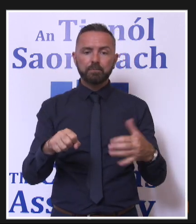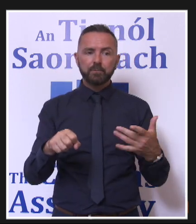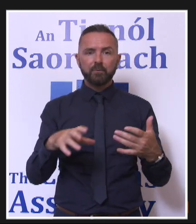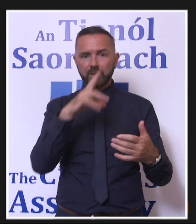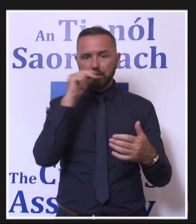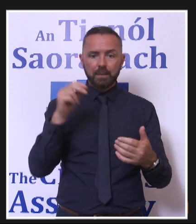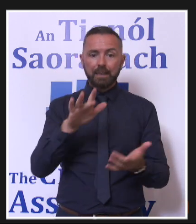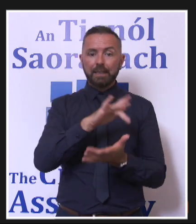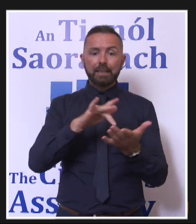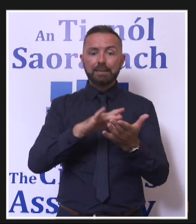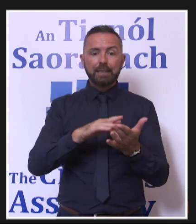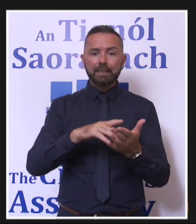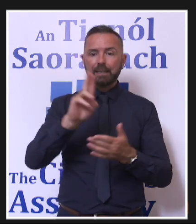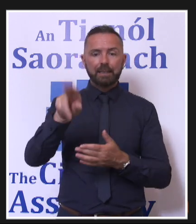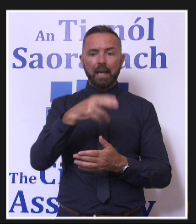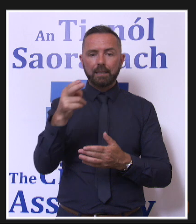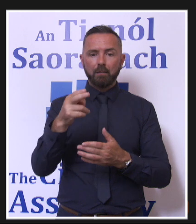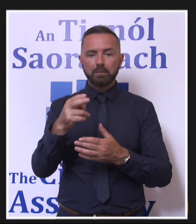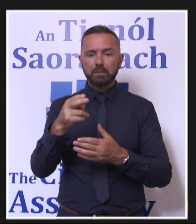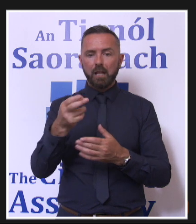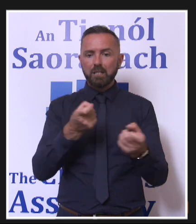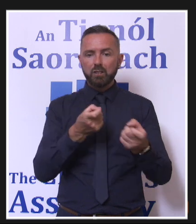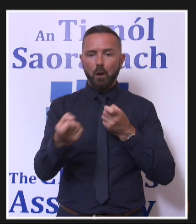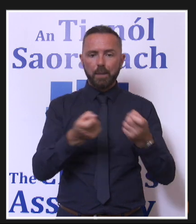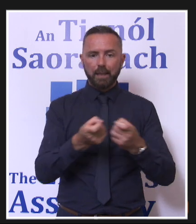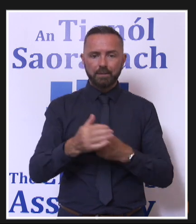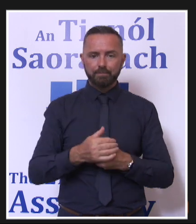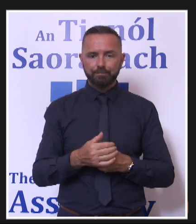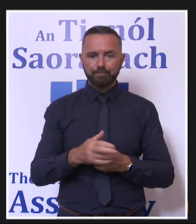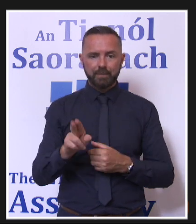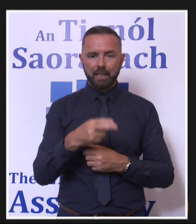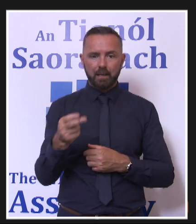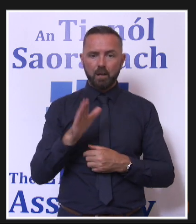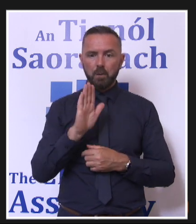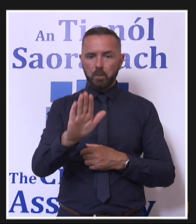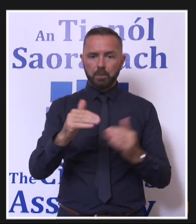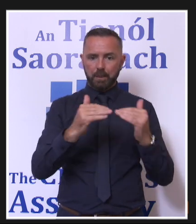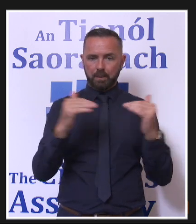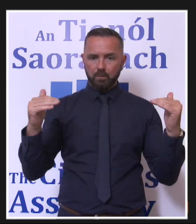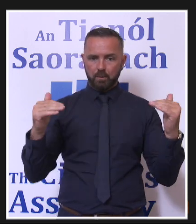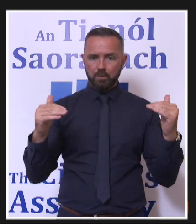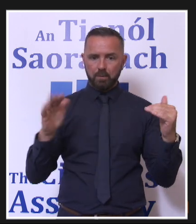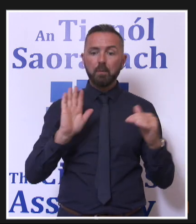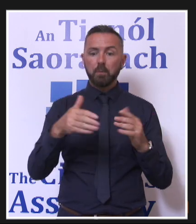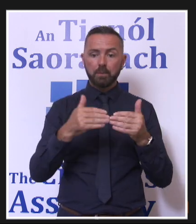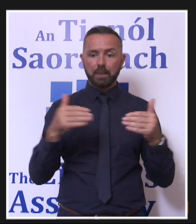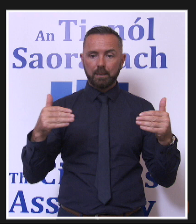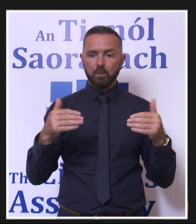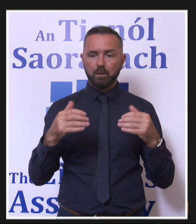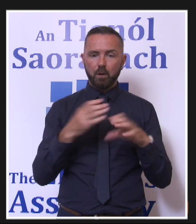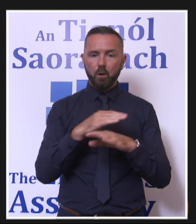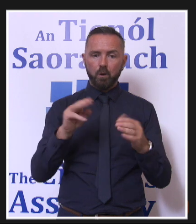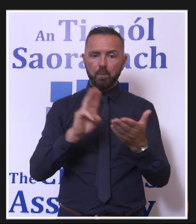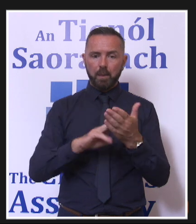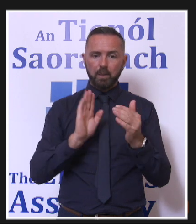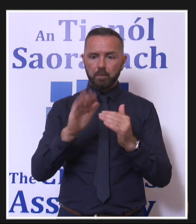city can't dominate, I don't think. I think you've got to have a sort of parity amongst, amongst the members,